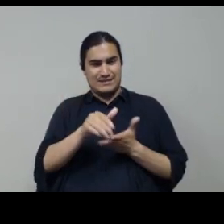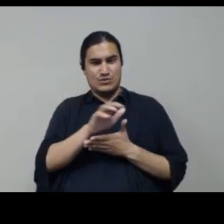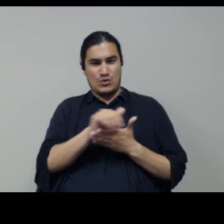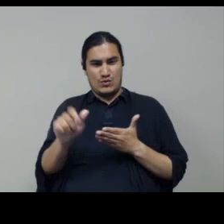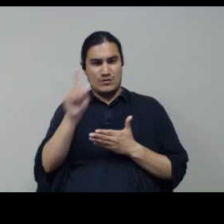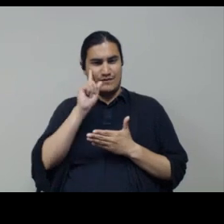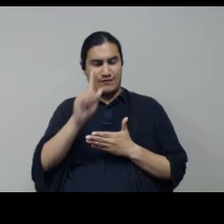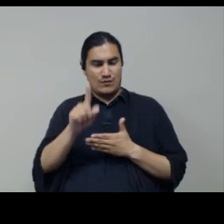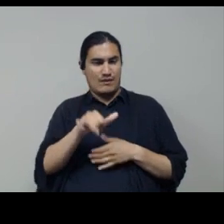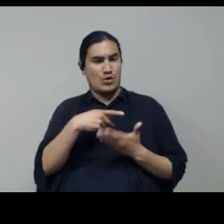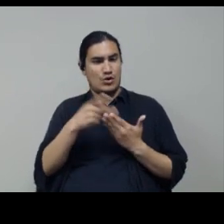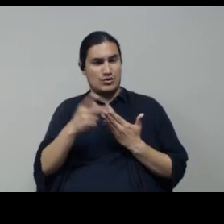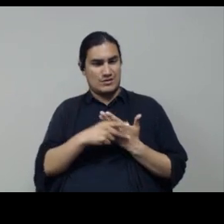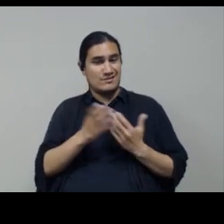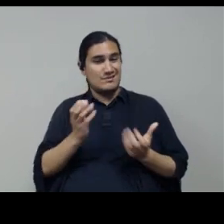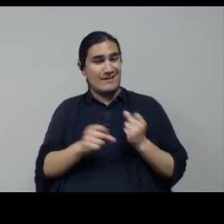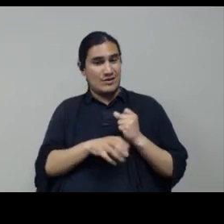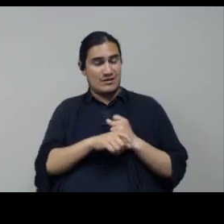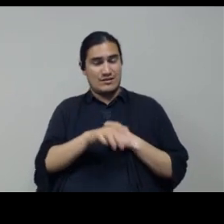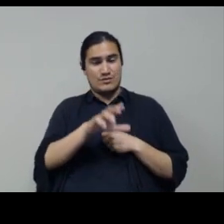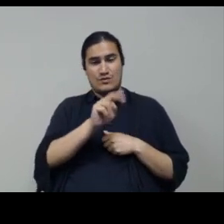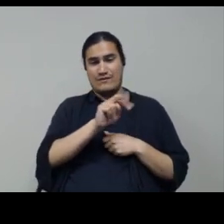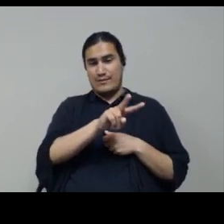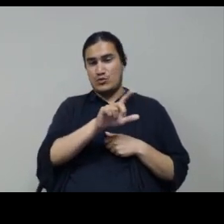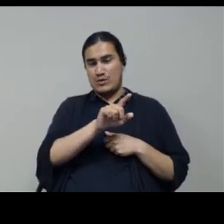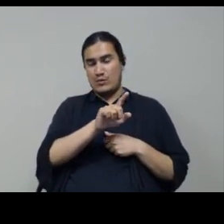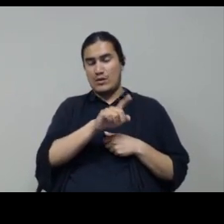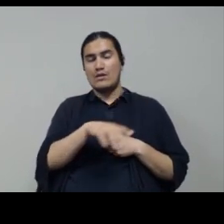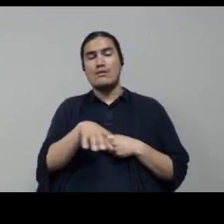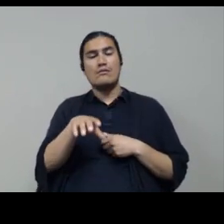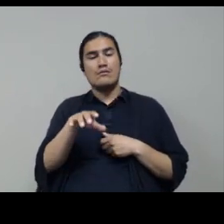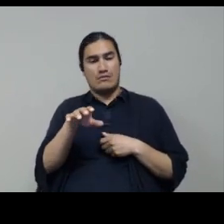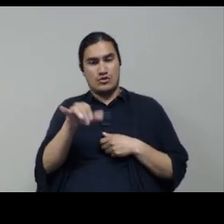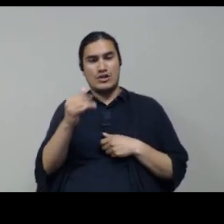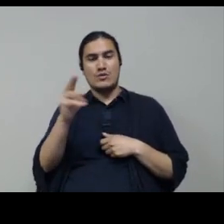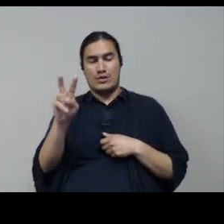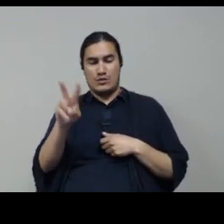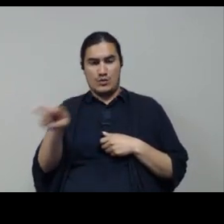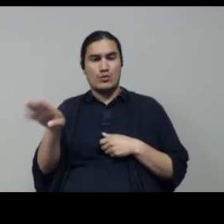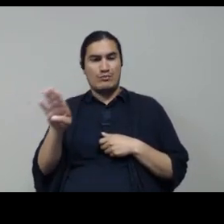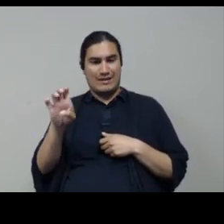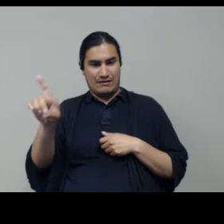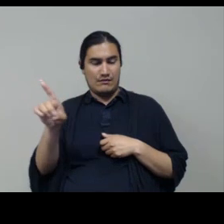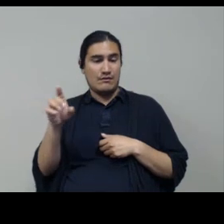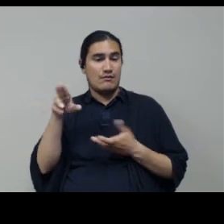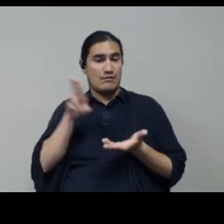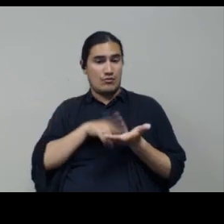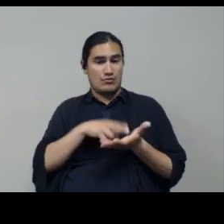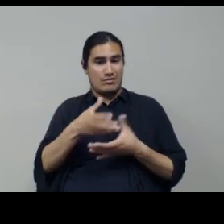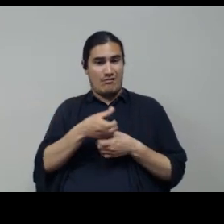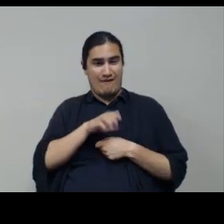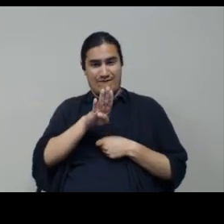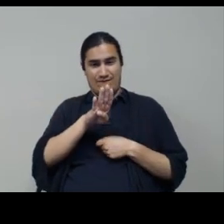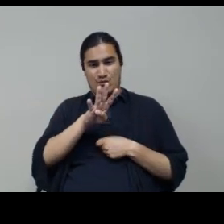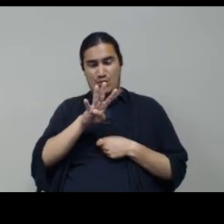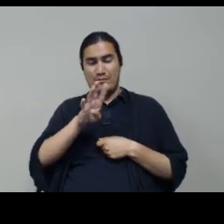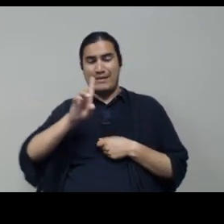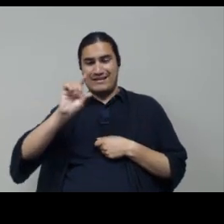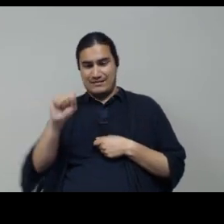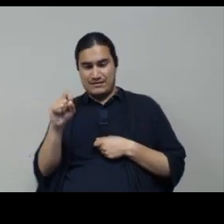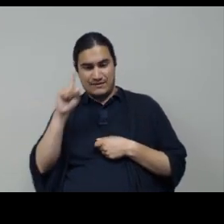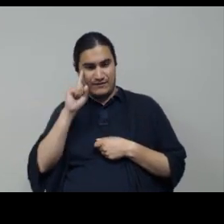was advertised in November of 21 with the bid opening in January of 22. The contract received 4 bids, of which the lowest